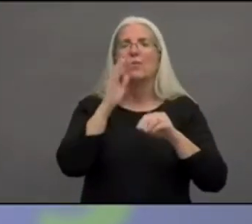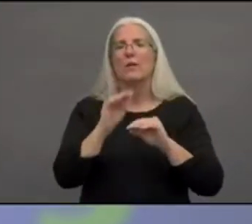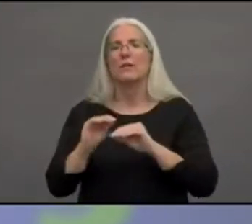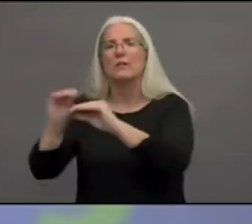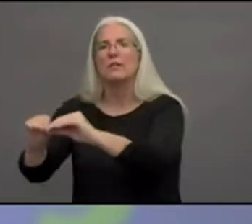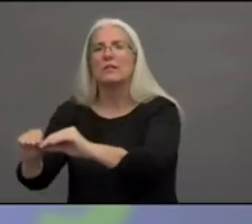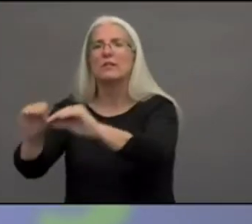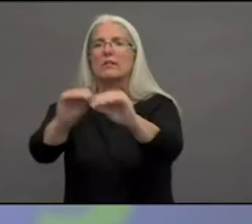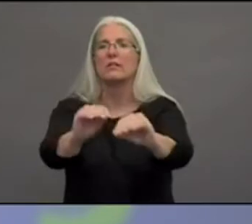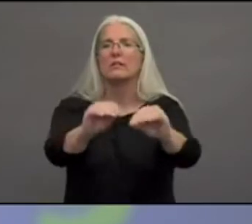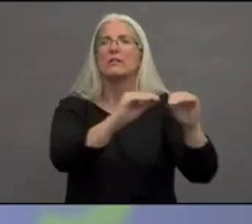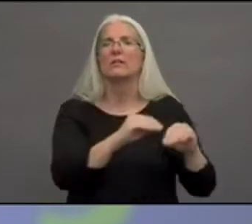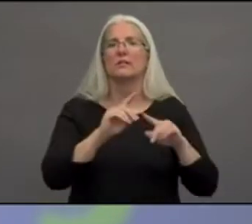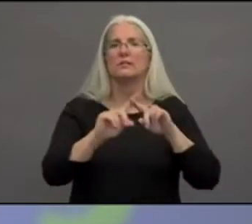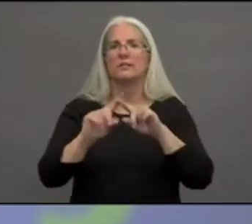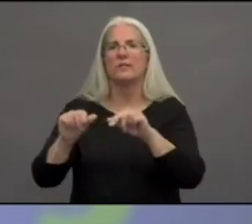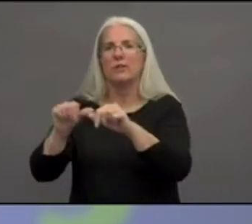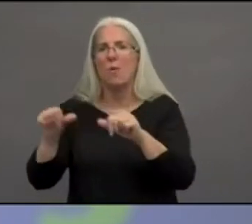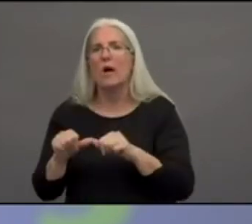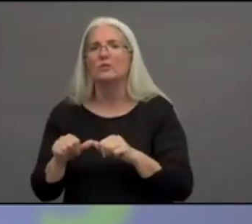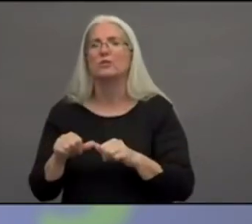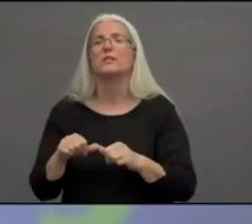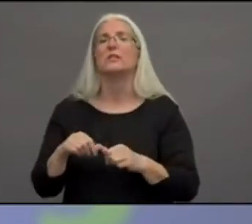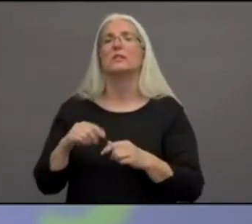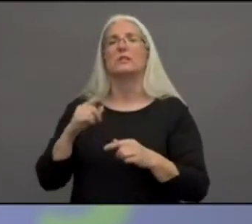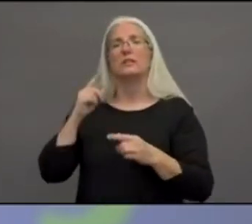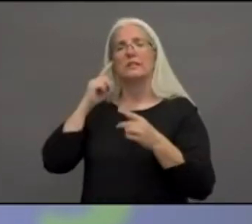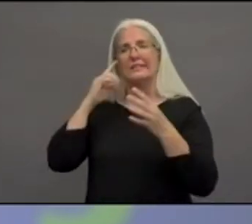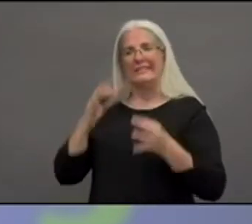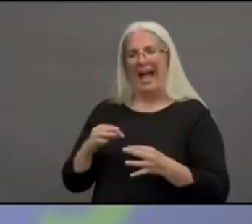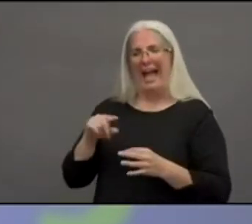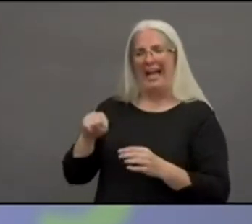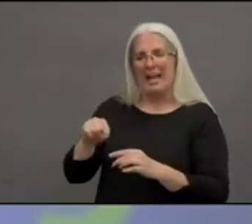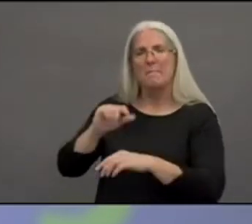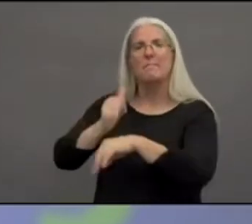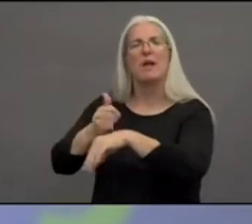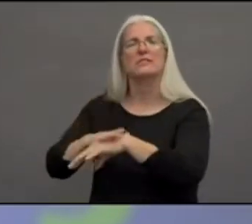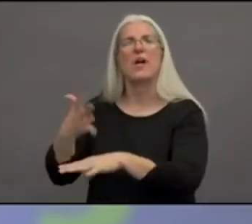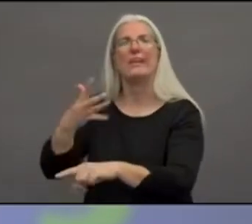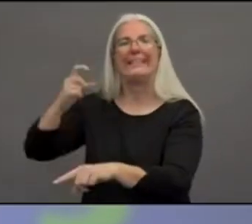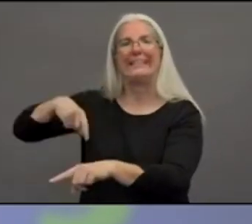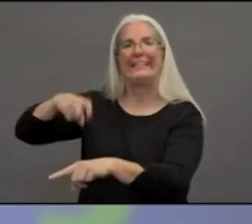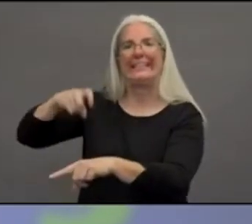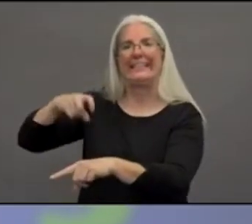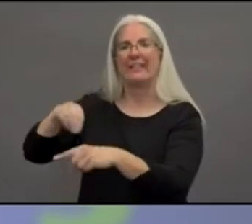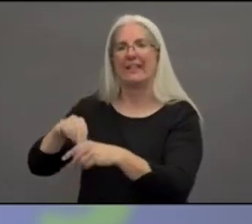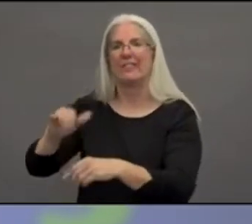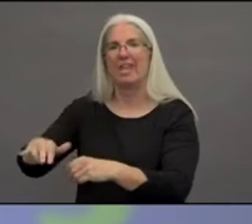where's the biggest need, where we see some case numbers that we feel it's important to go to the